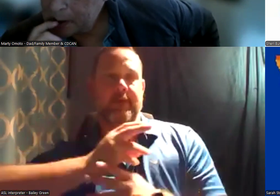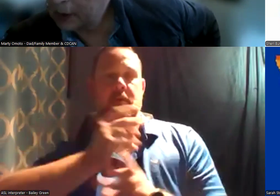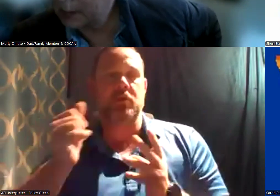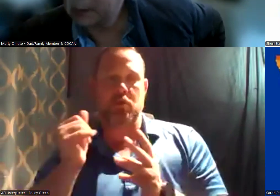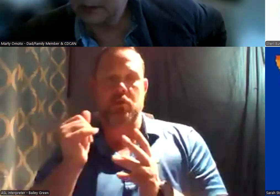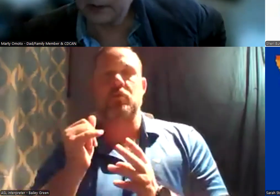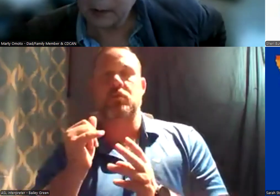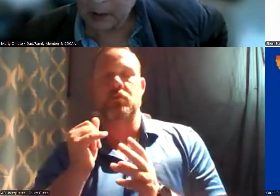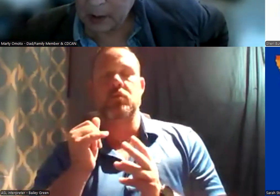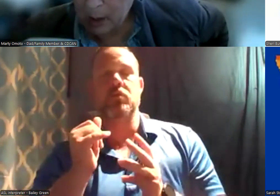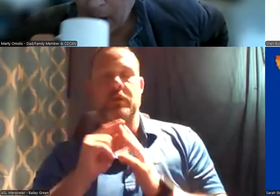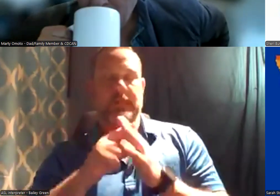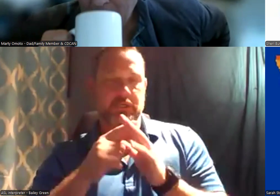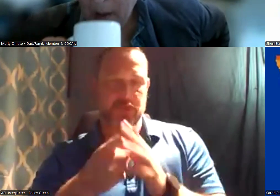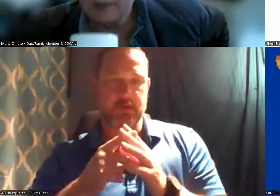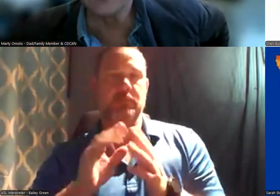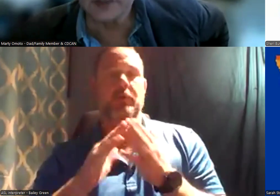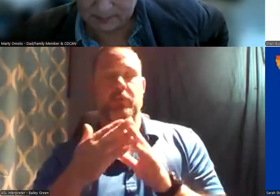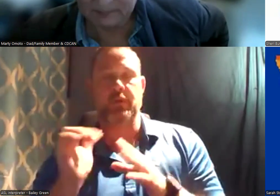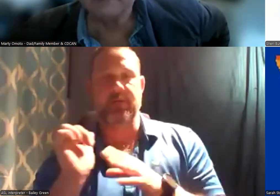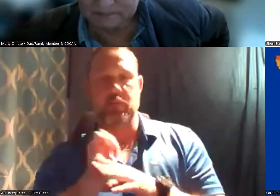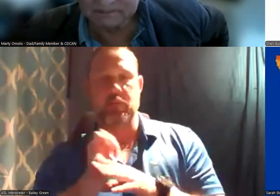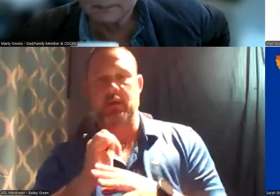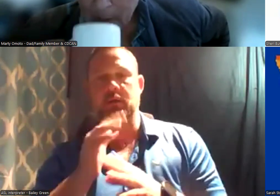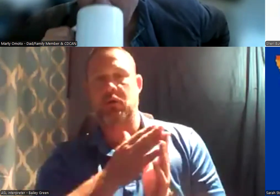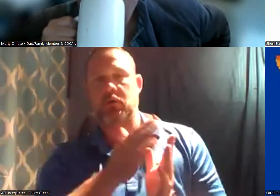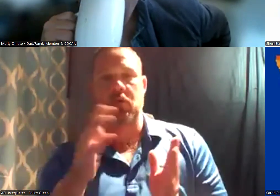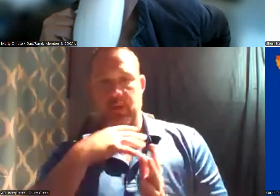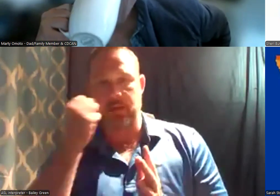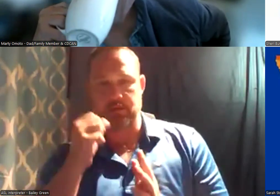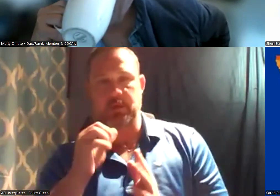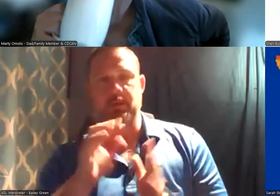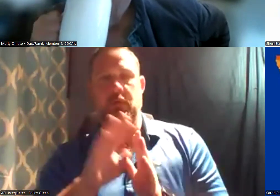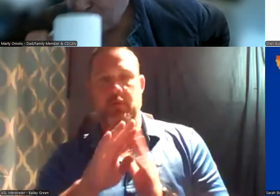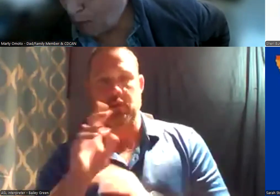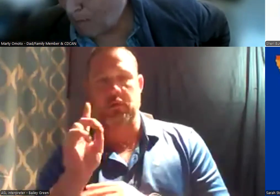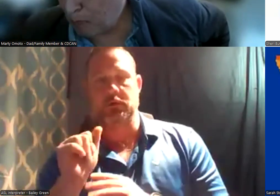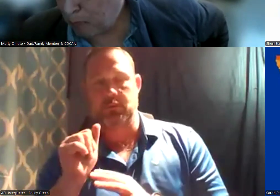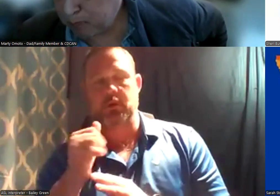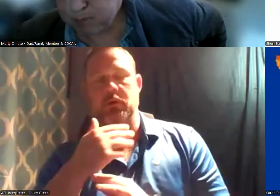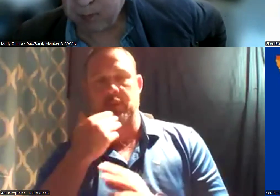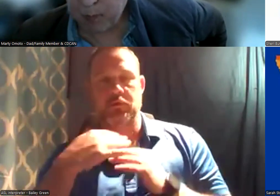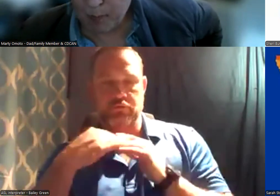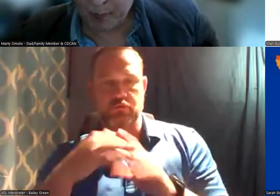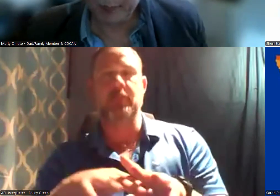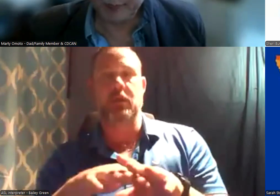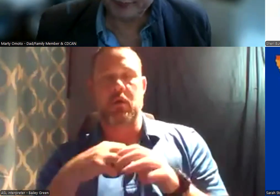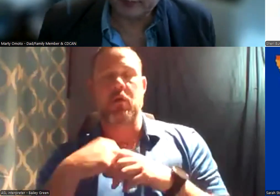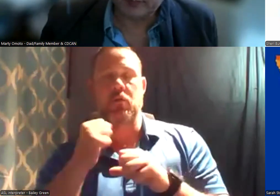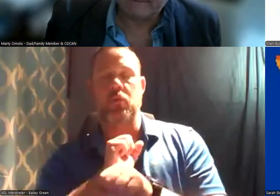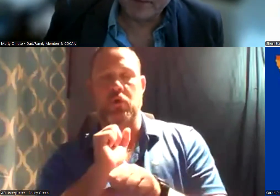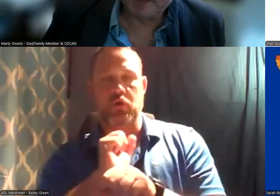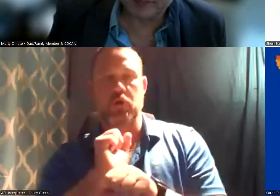which is a community of practice across aging and developmental disabilities to try and be better streamlining our work across